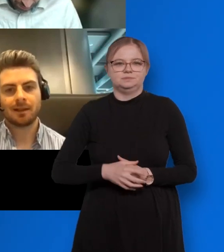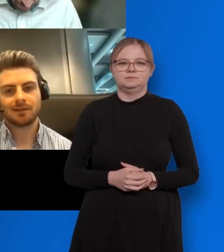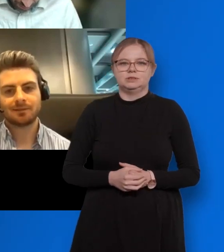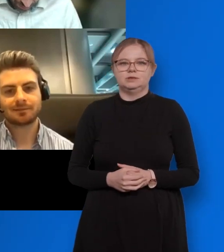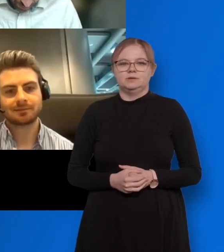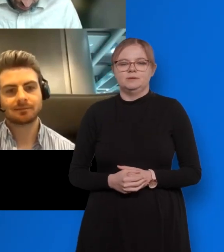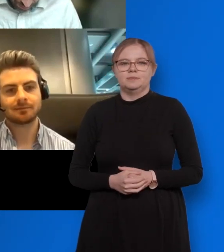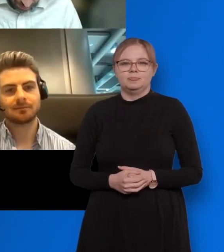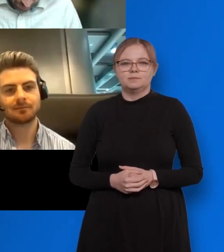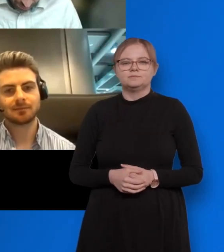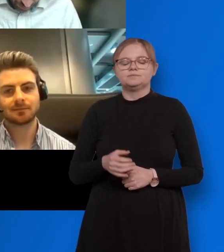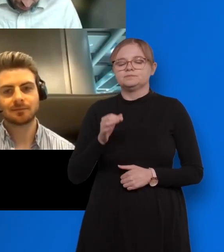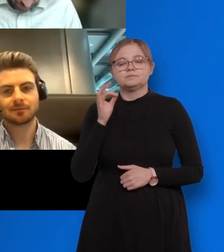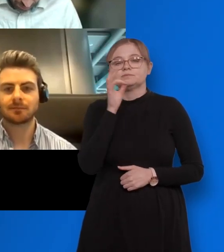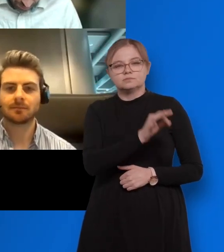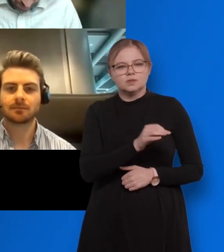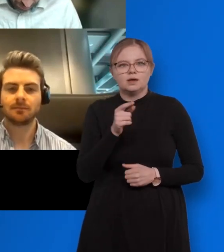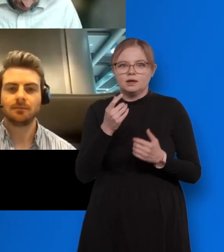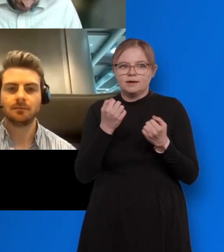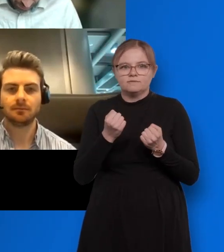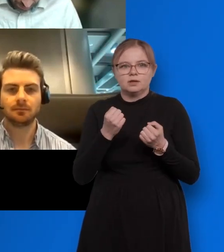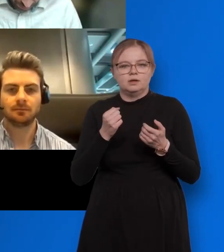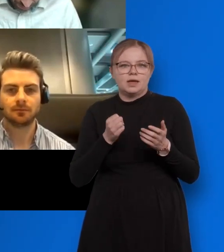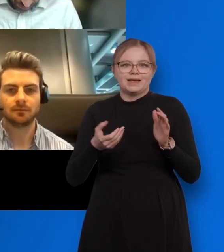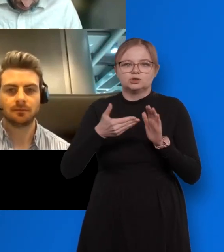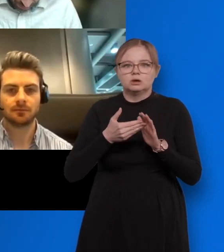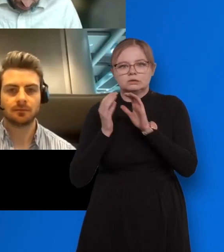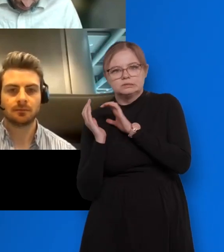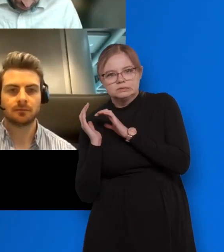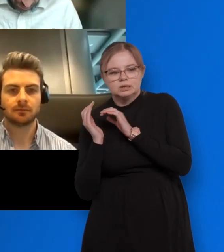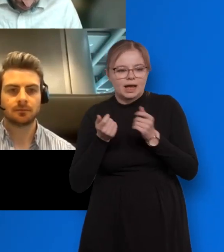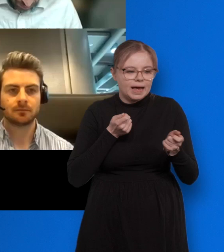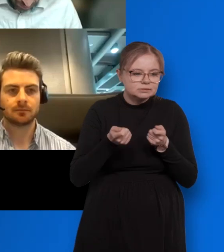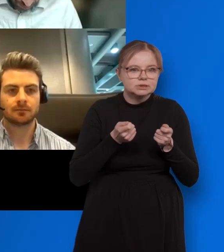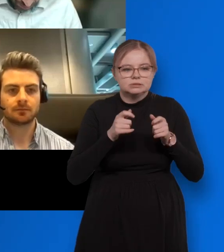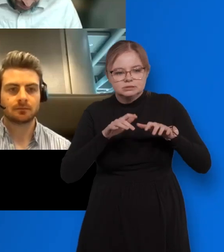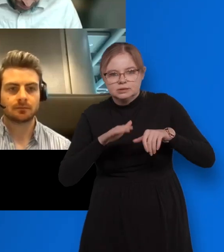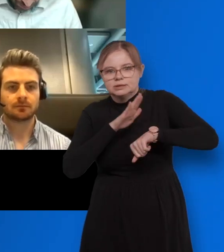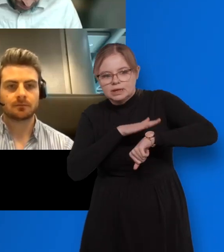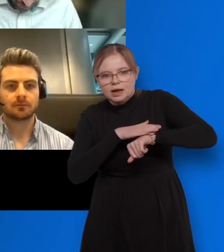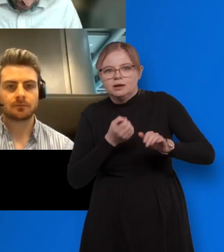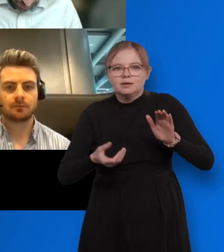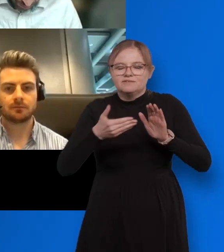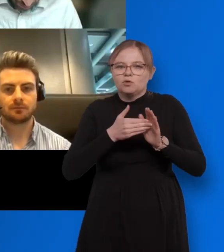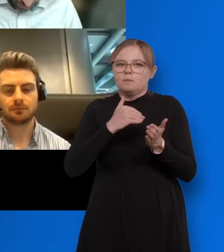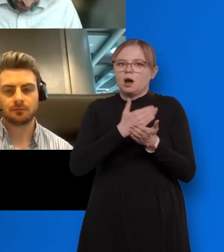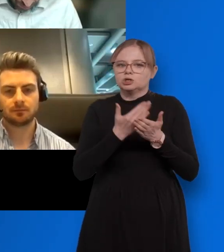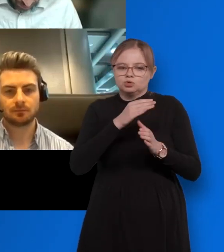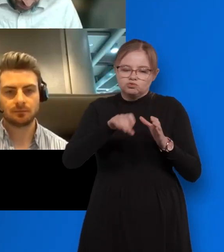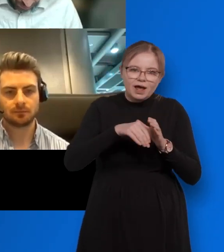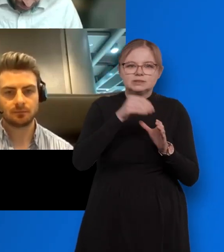So how much extra administration and time does it take to perform the partial randomization? For example, for the